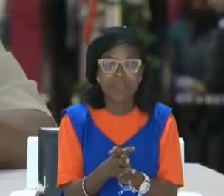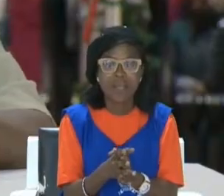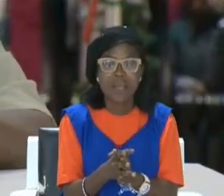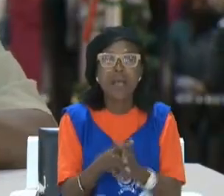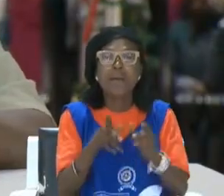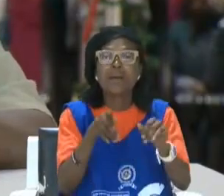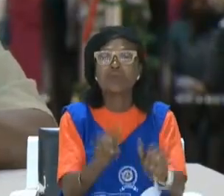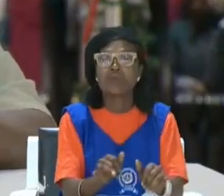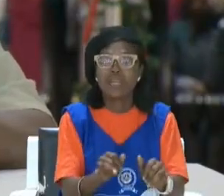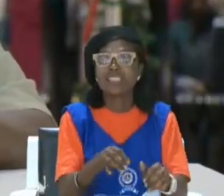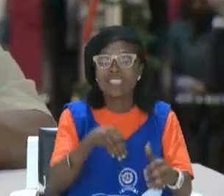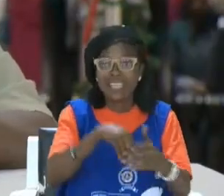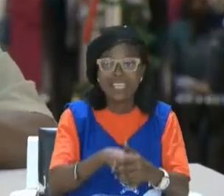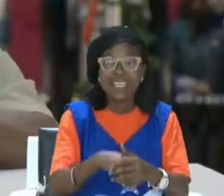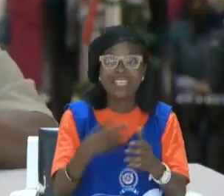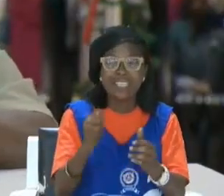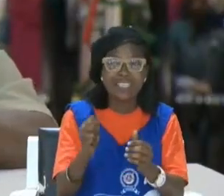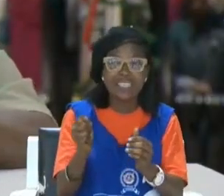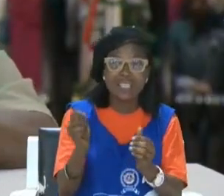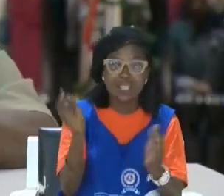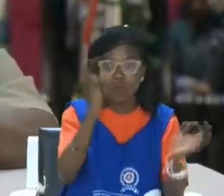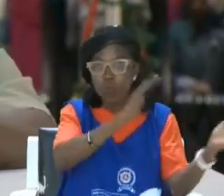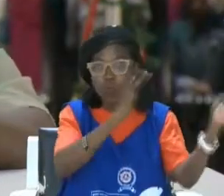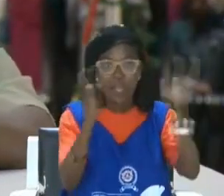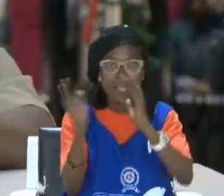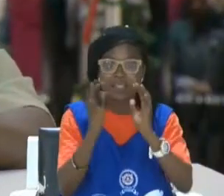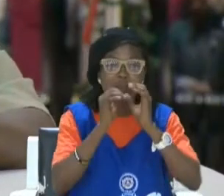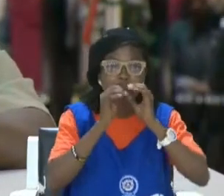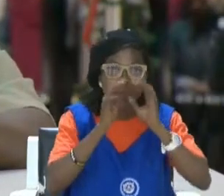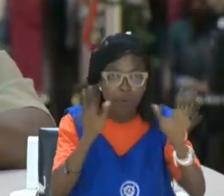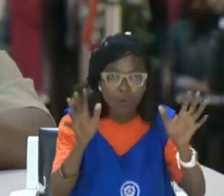Particularly if the wind blows.